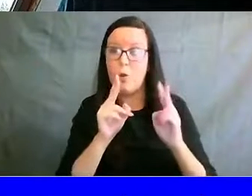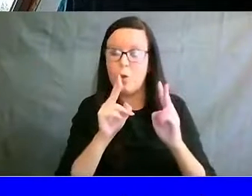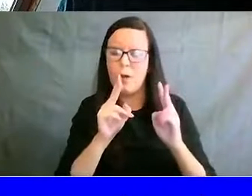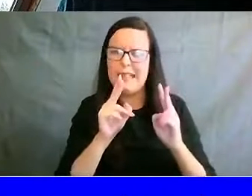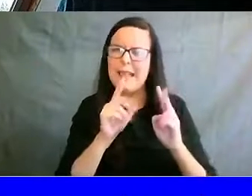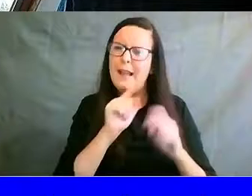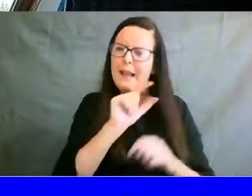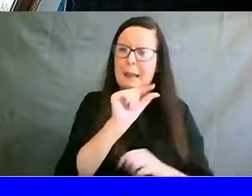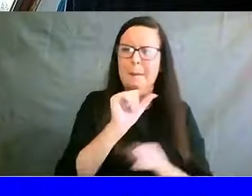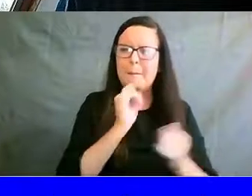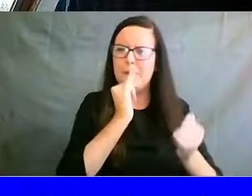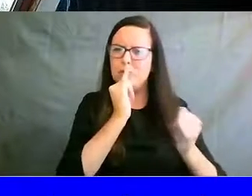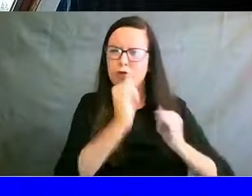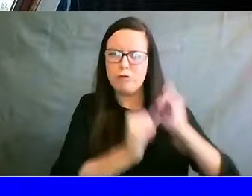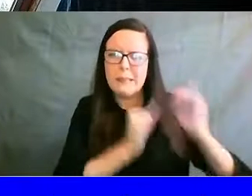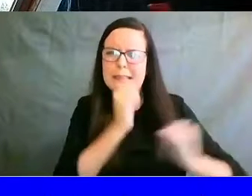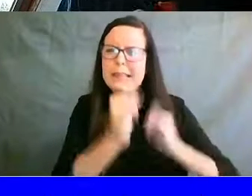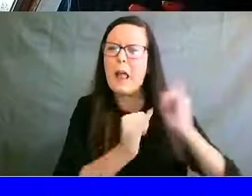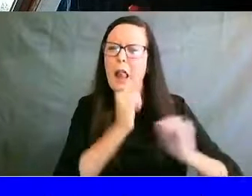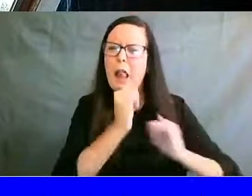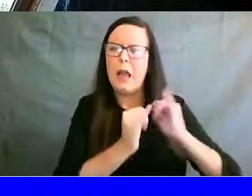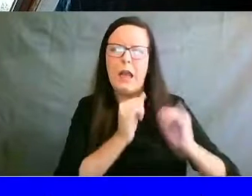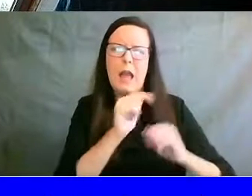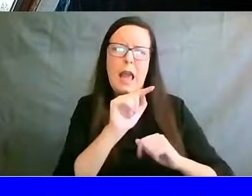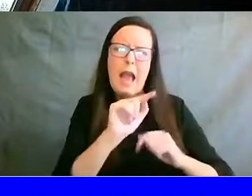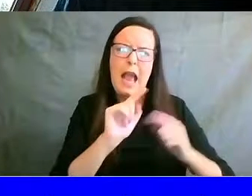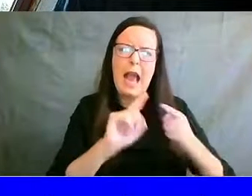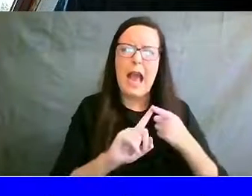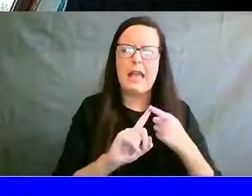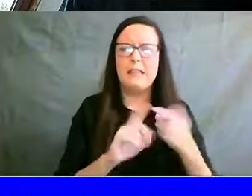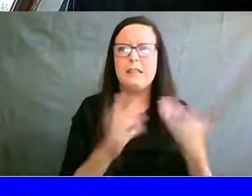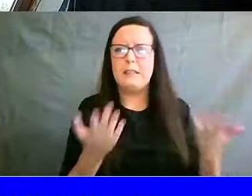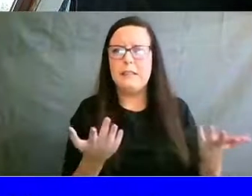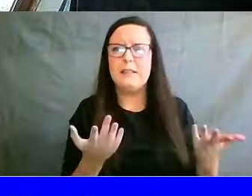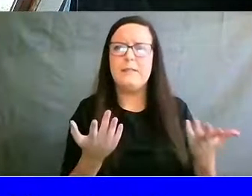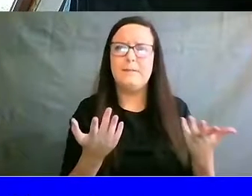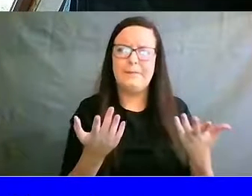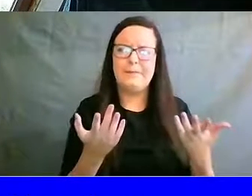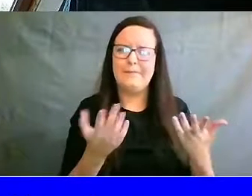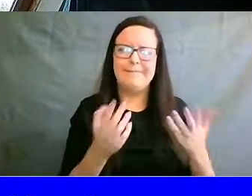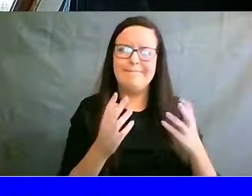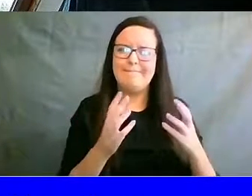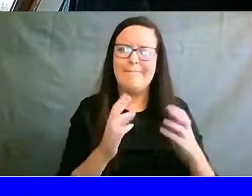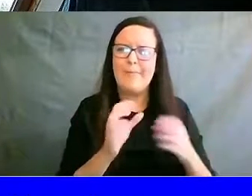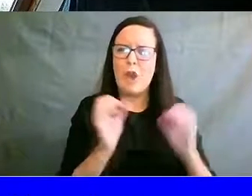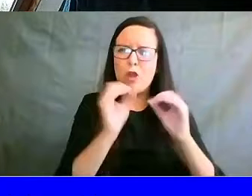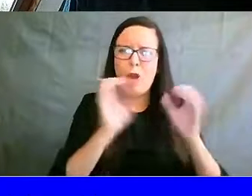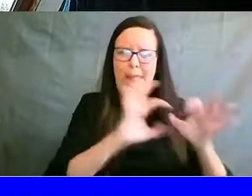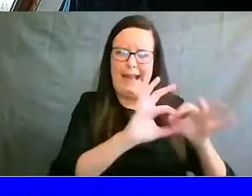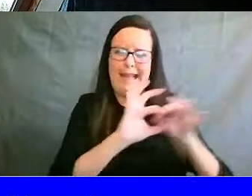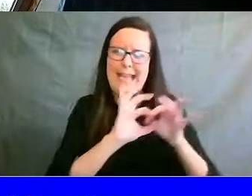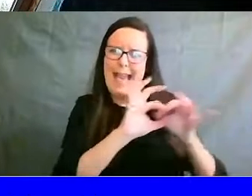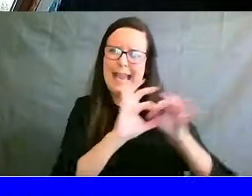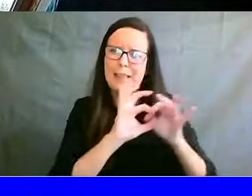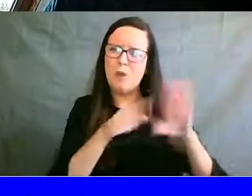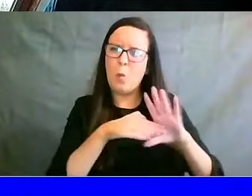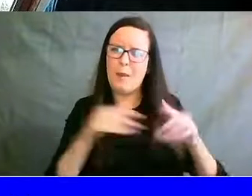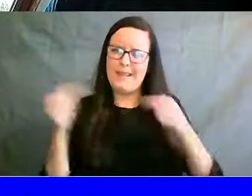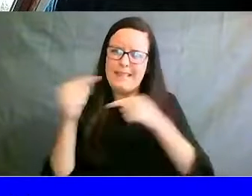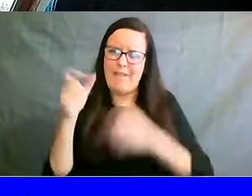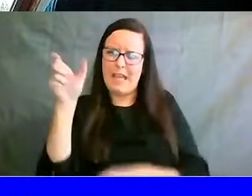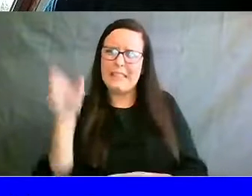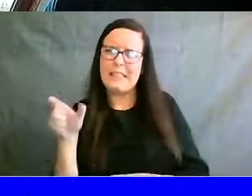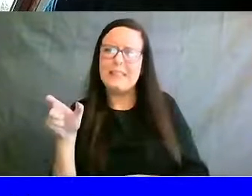hearings and reduces the opportunity to engage defendants. We have had